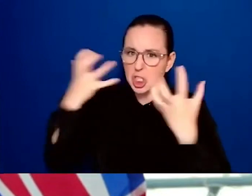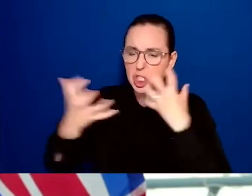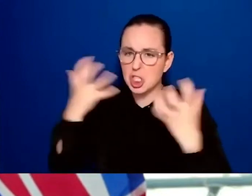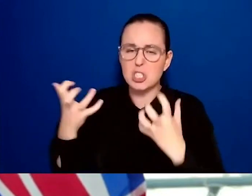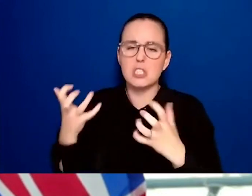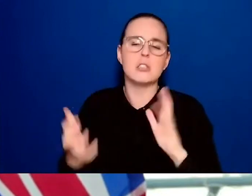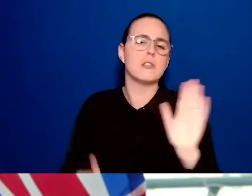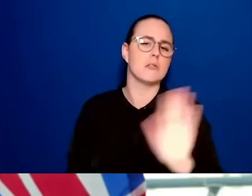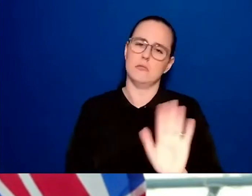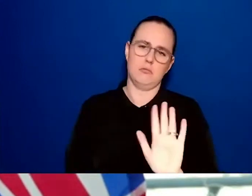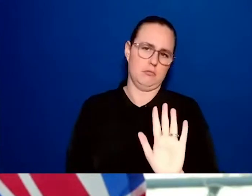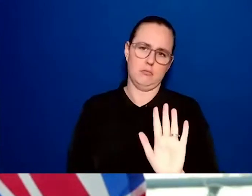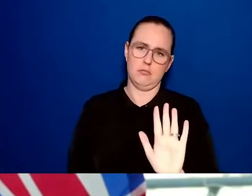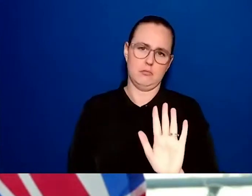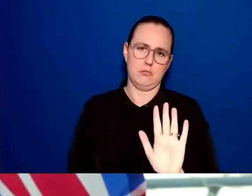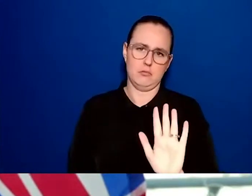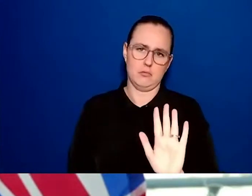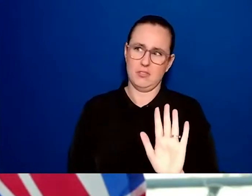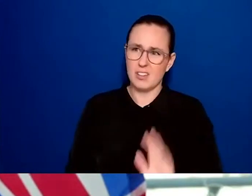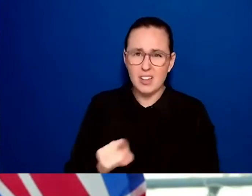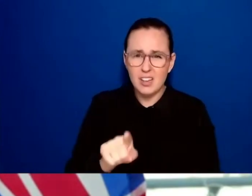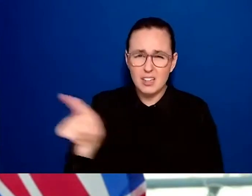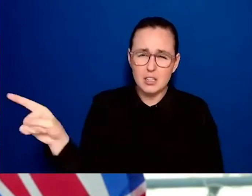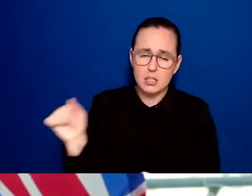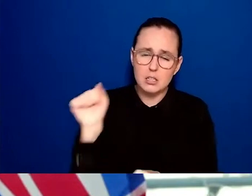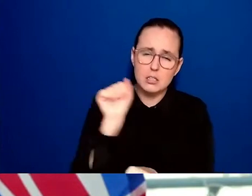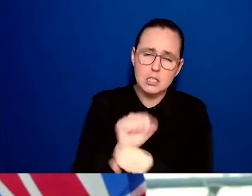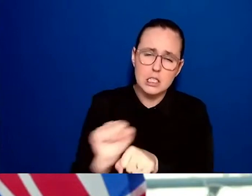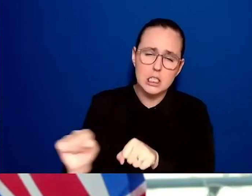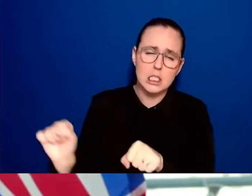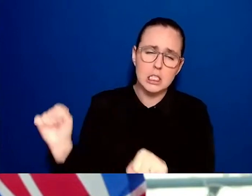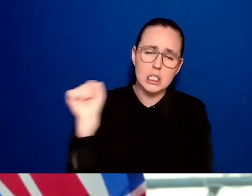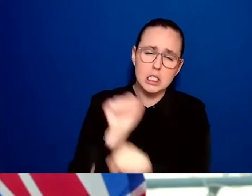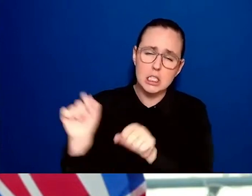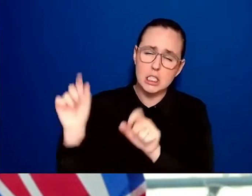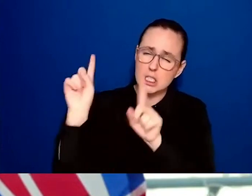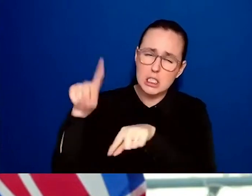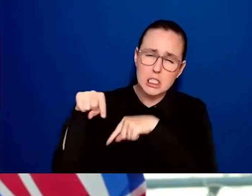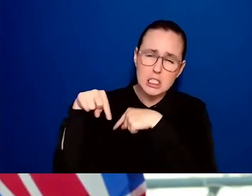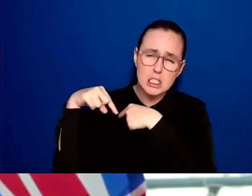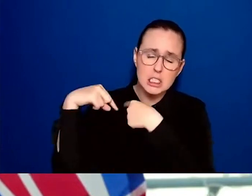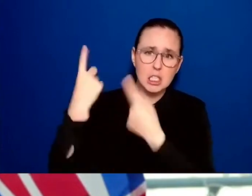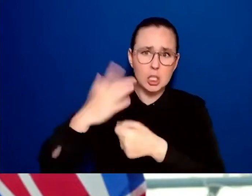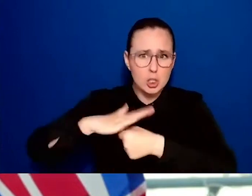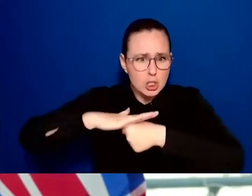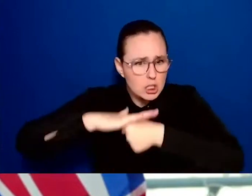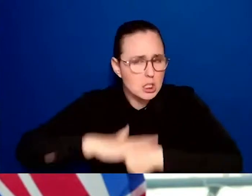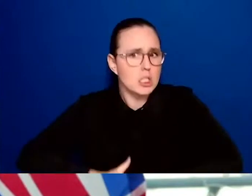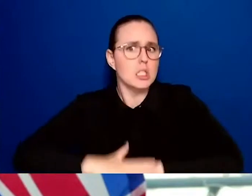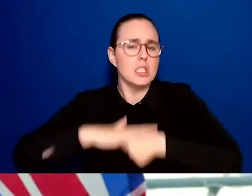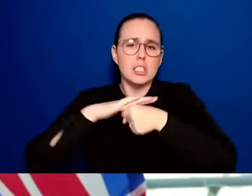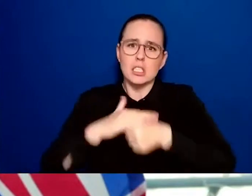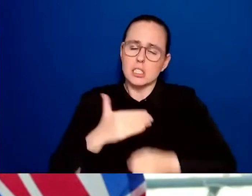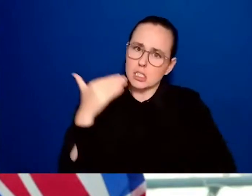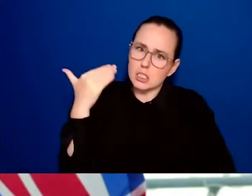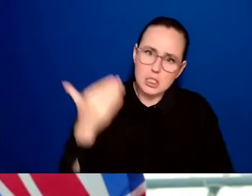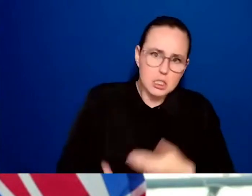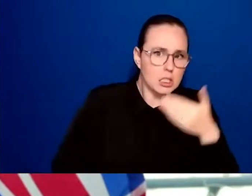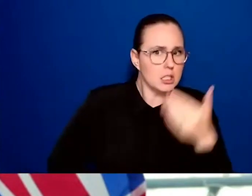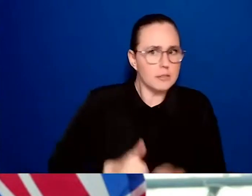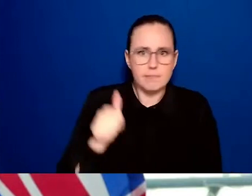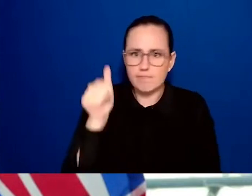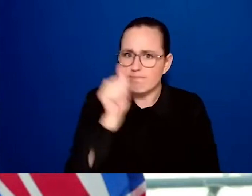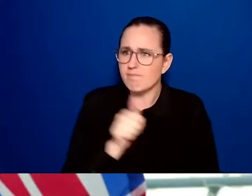sometimes extremely stressful situations. And they continue to care for people no matter what their vaccination status